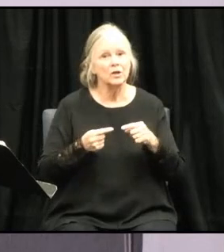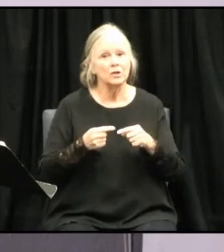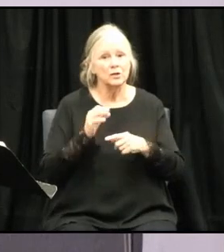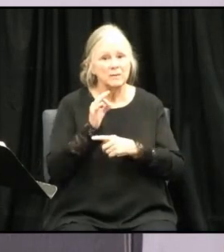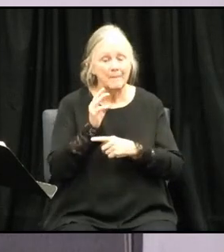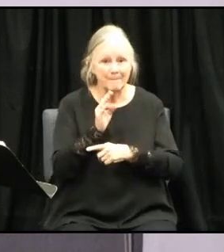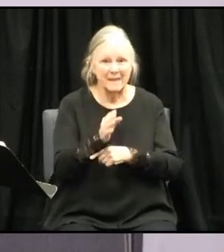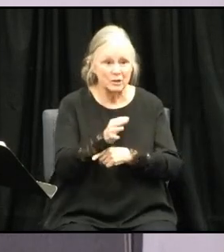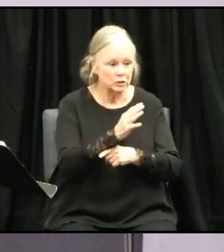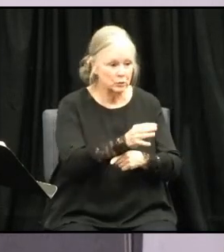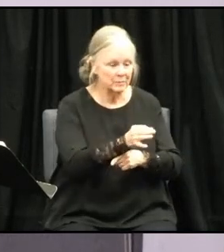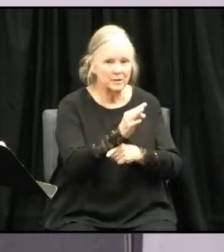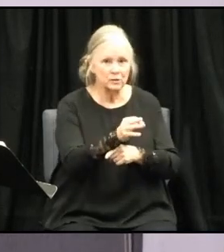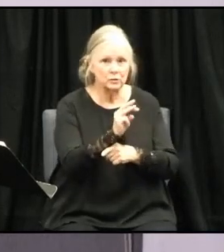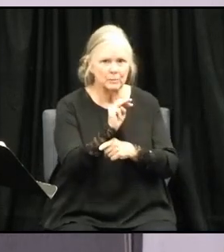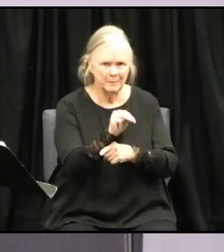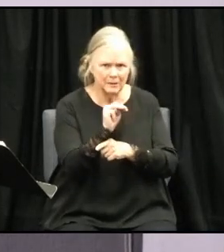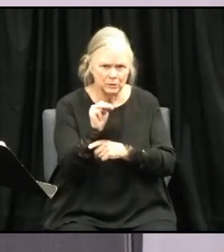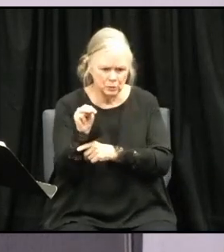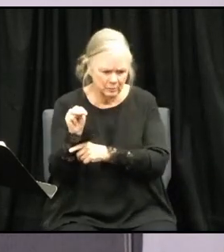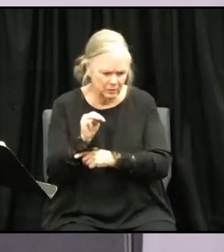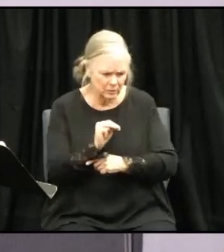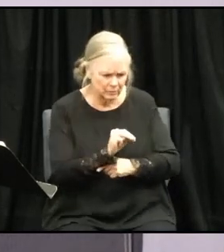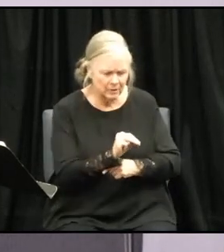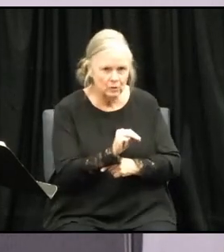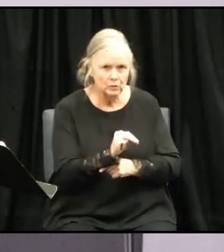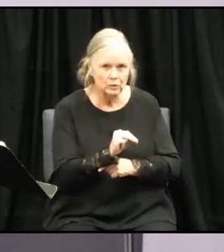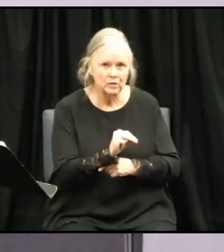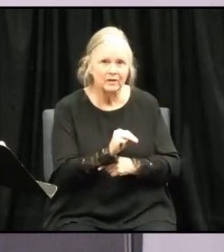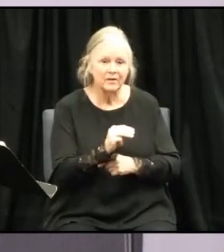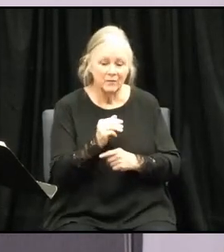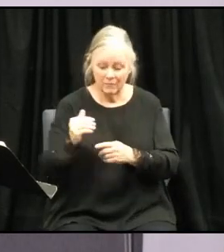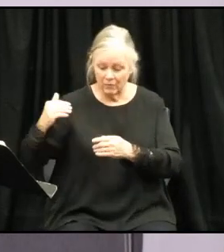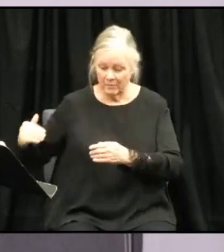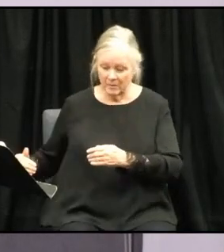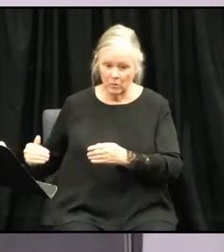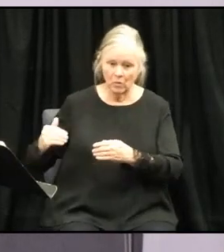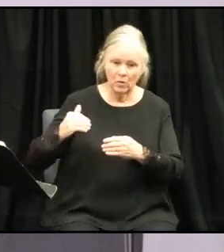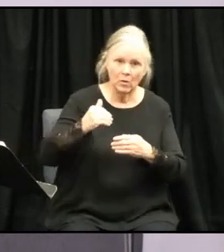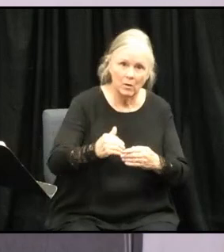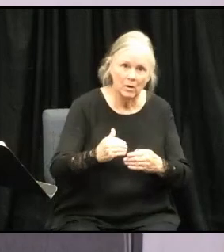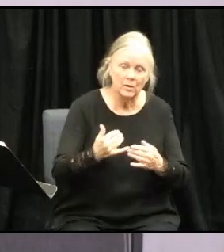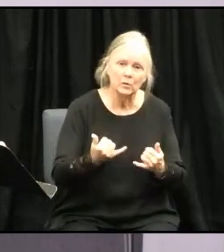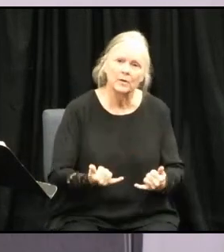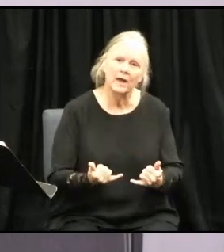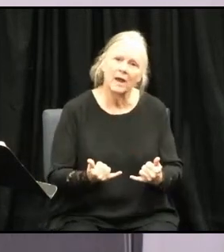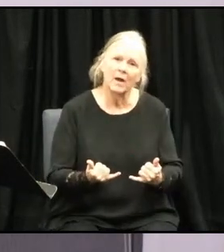this great time of blessing and honor. And I will say to you, it